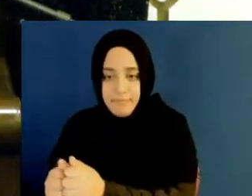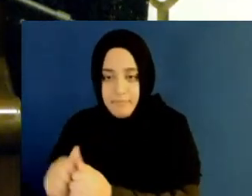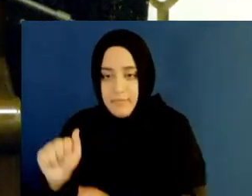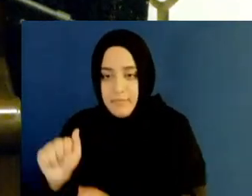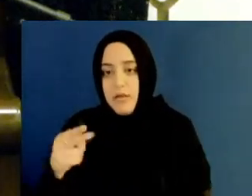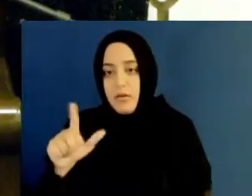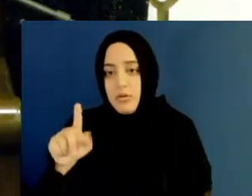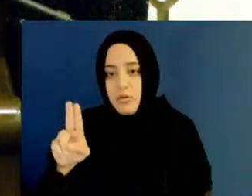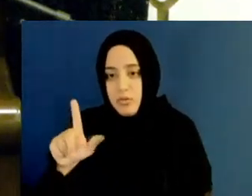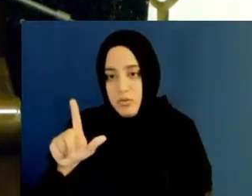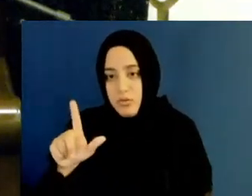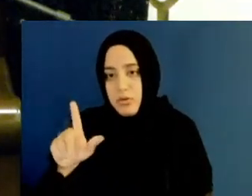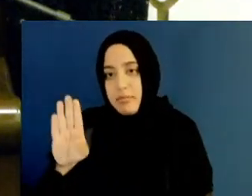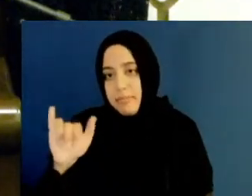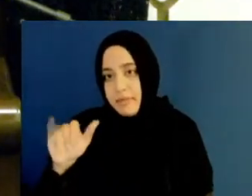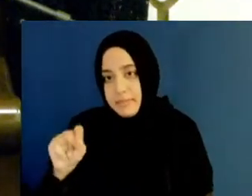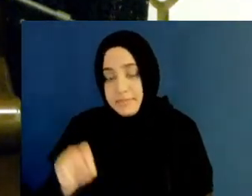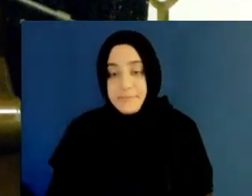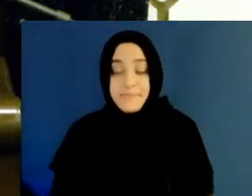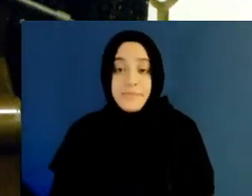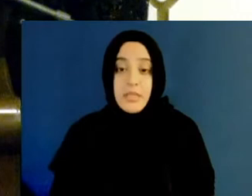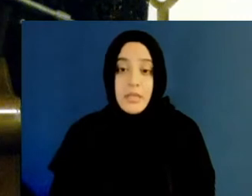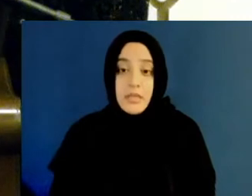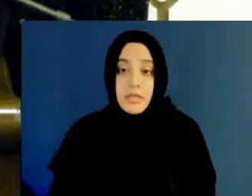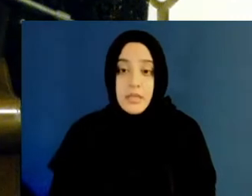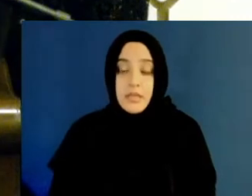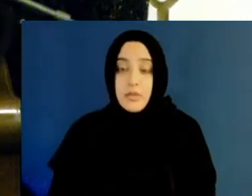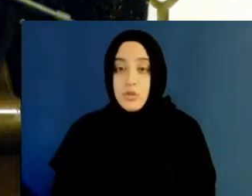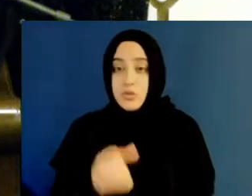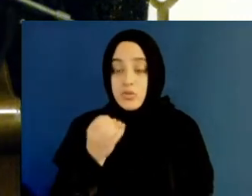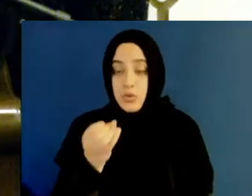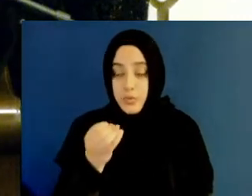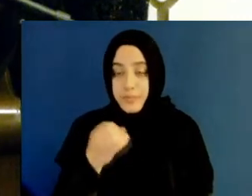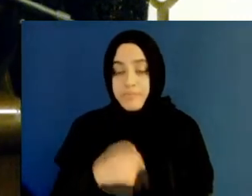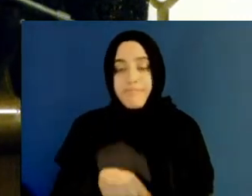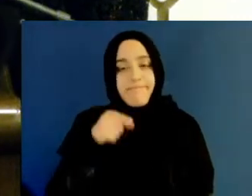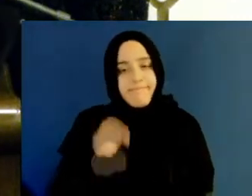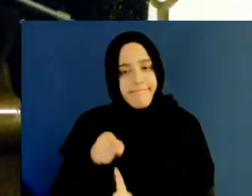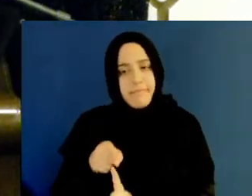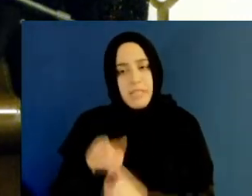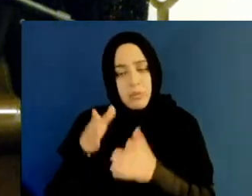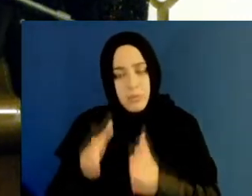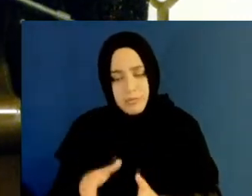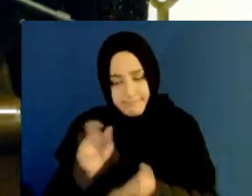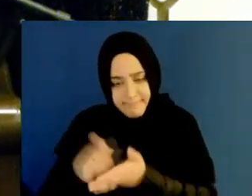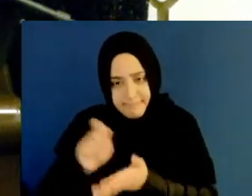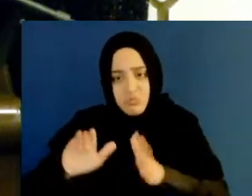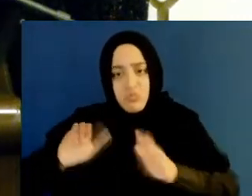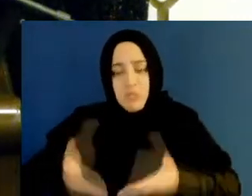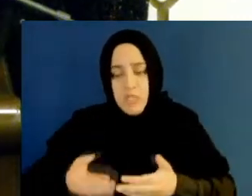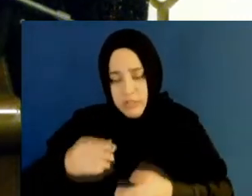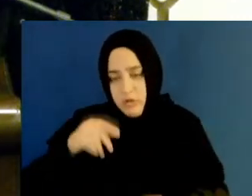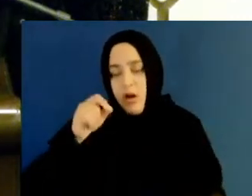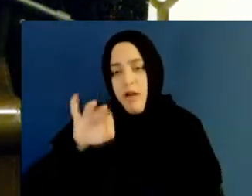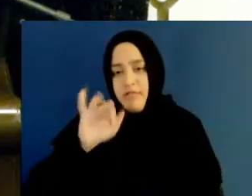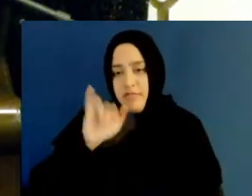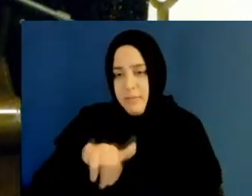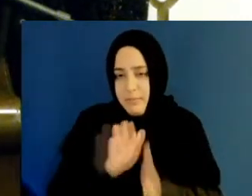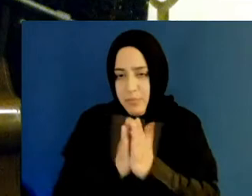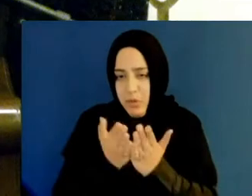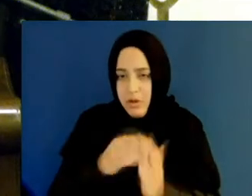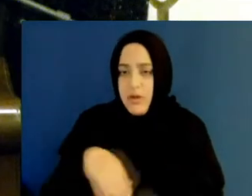Ibn Kaulaway, in his introduction to the book Kamilu Ziyarat, and is vetted by a number of contemporary